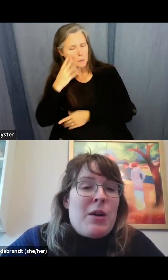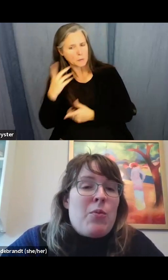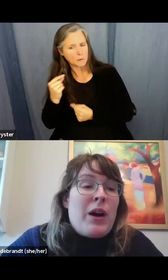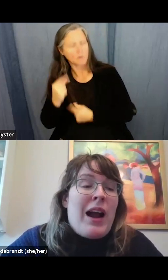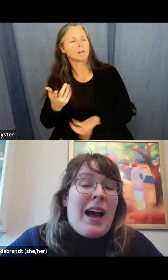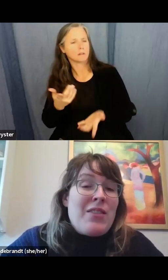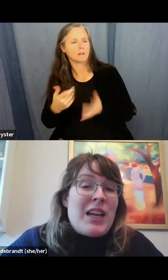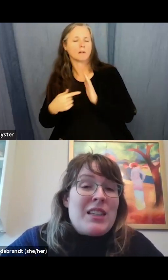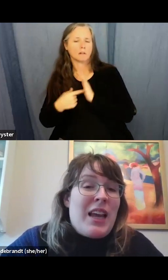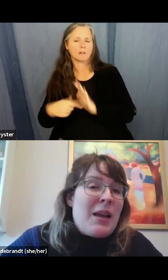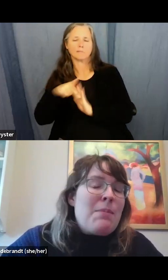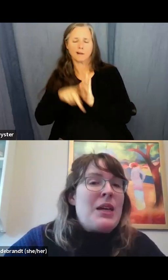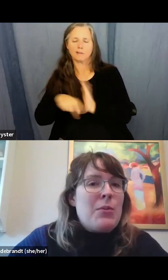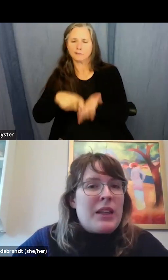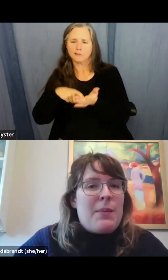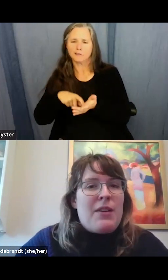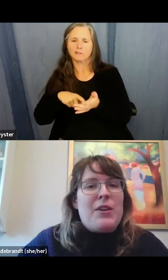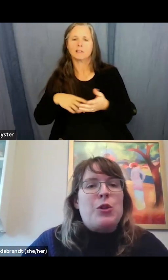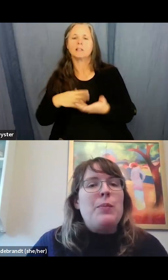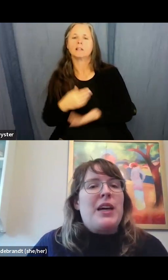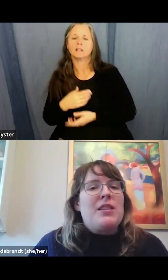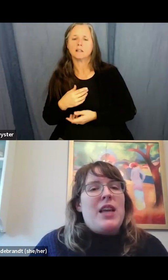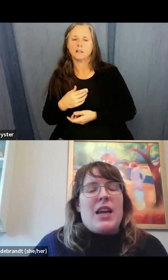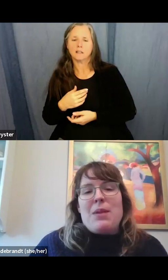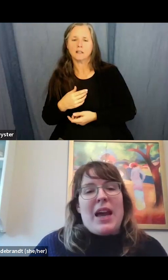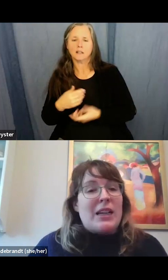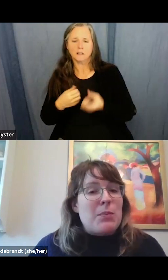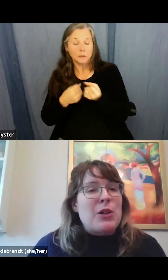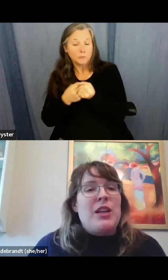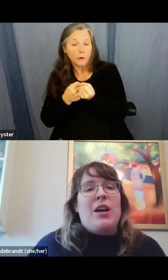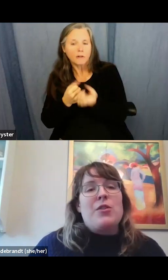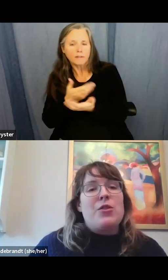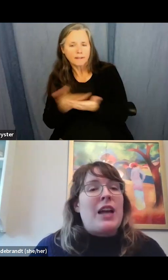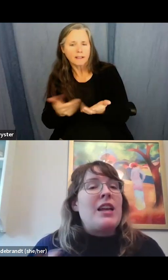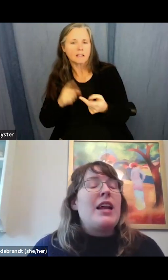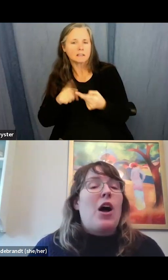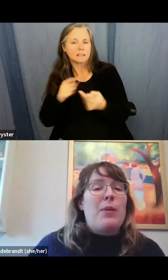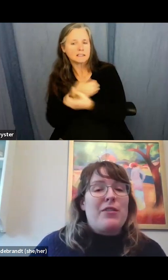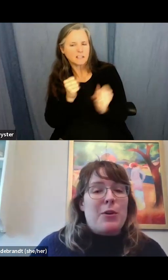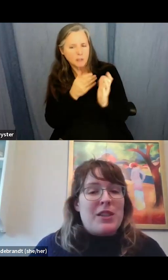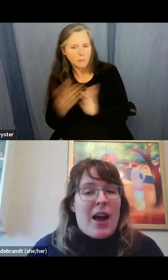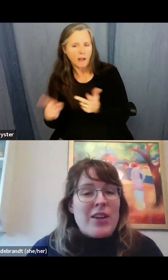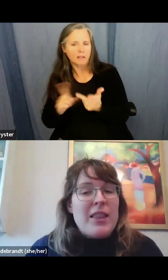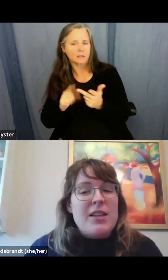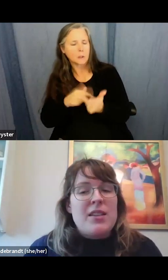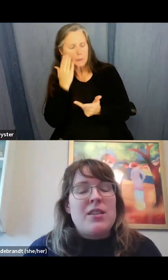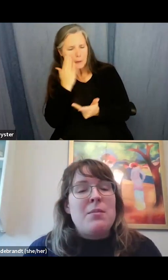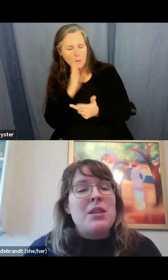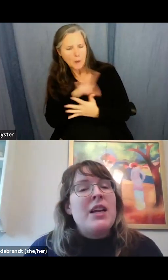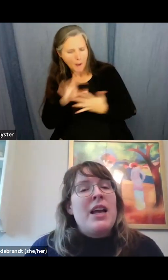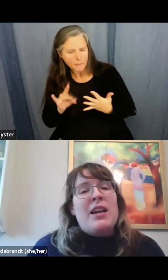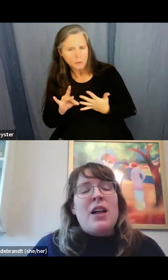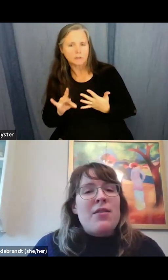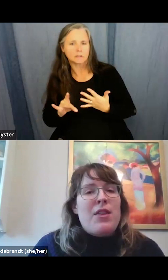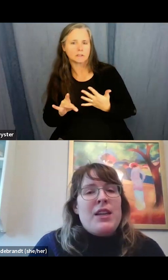something that where advocates can be really beneficial because they can be experts in understanding and helping folks navigate these